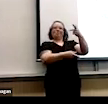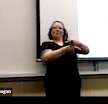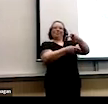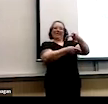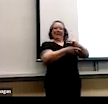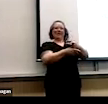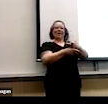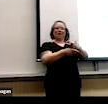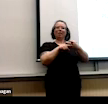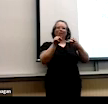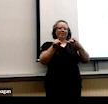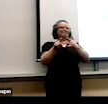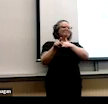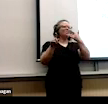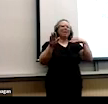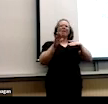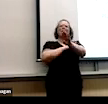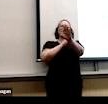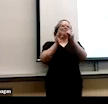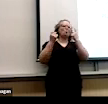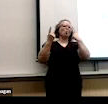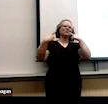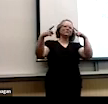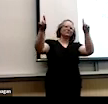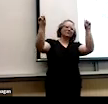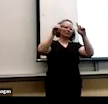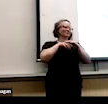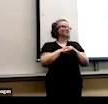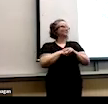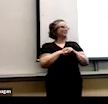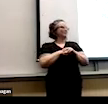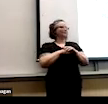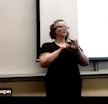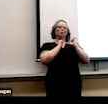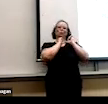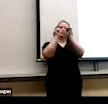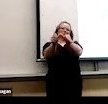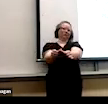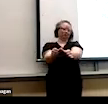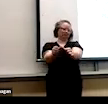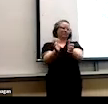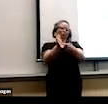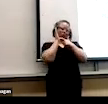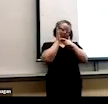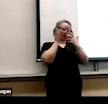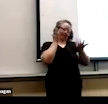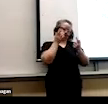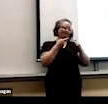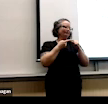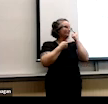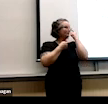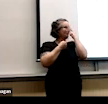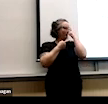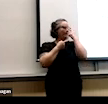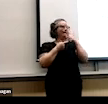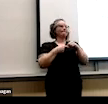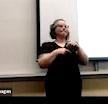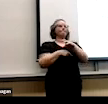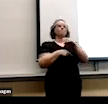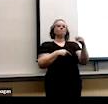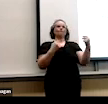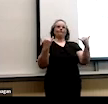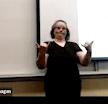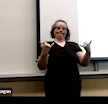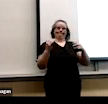What's another great support for this? So a primary care provider who's continuous, that'd be a great support for this. One of our goals for this lecture was to talk